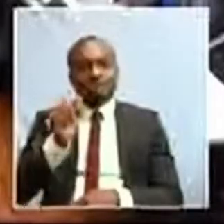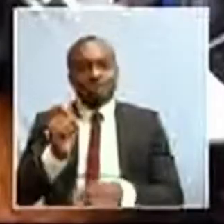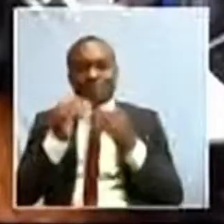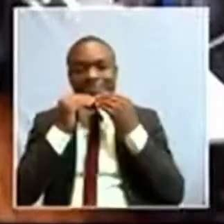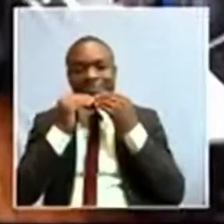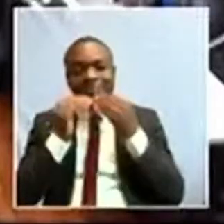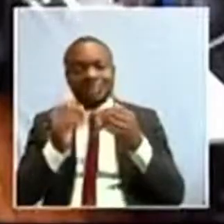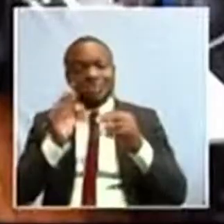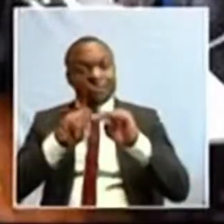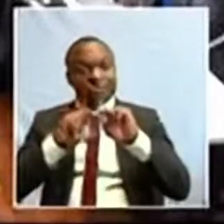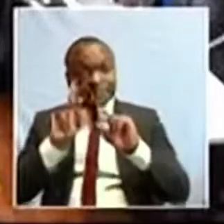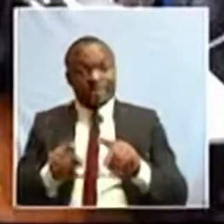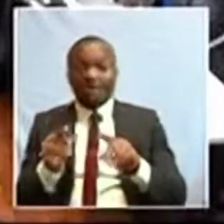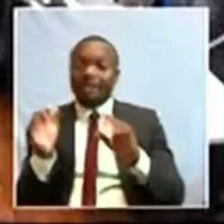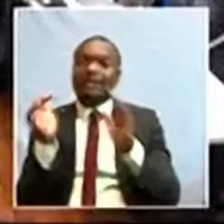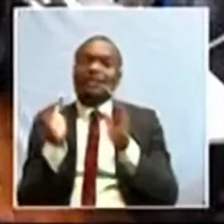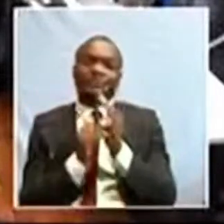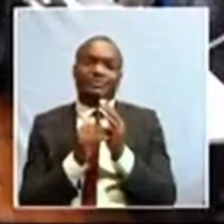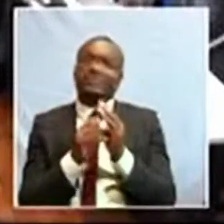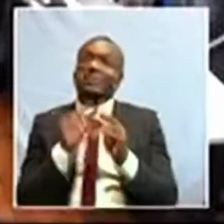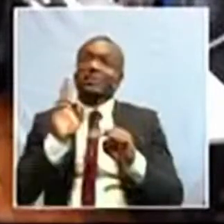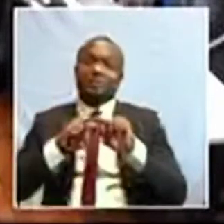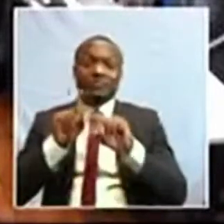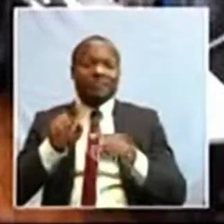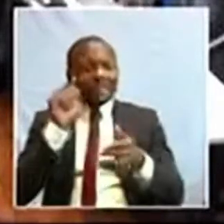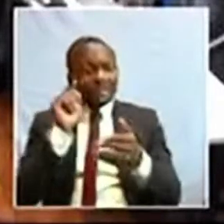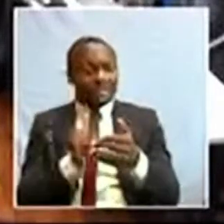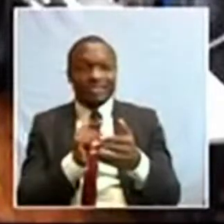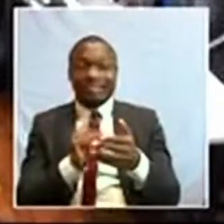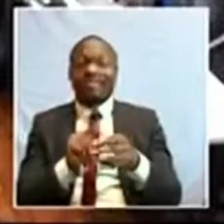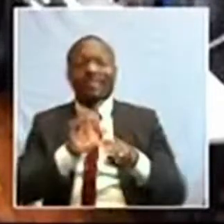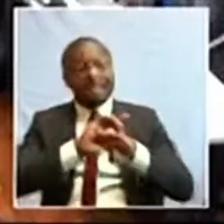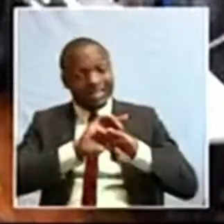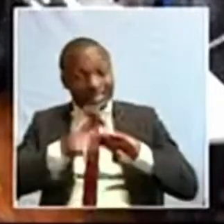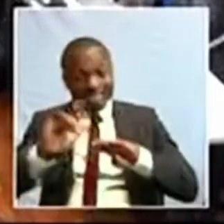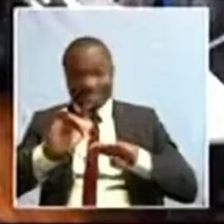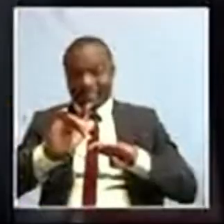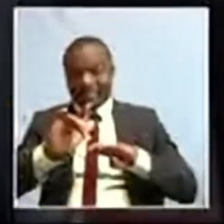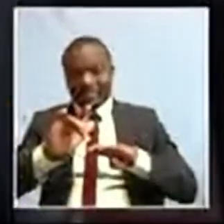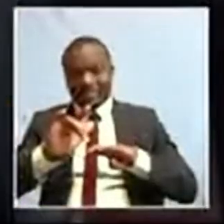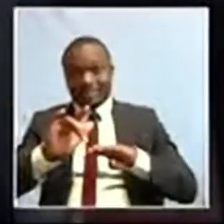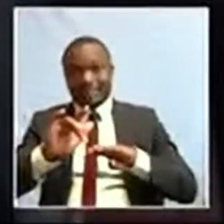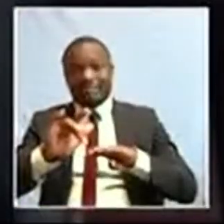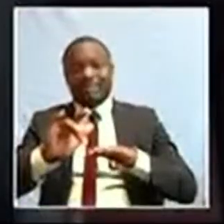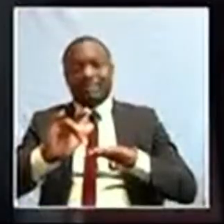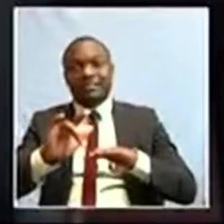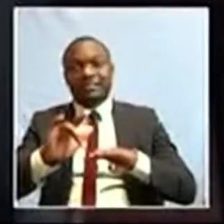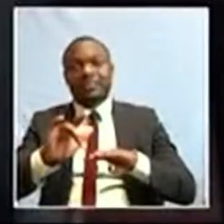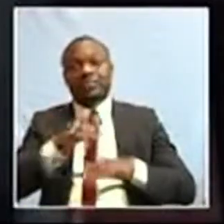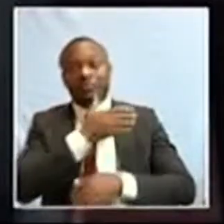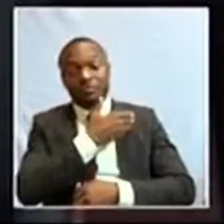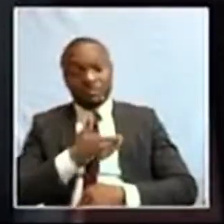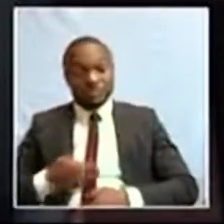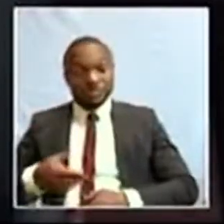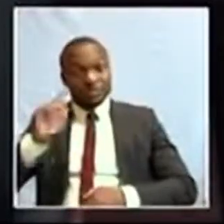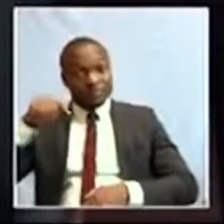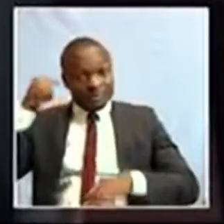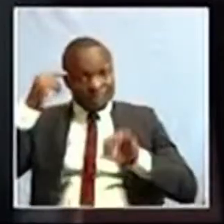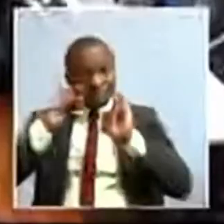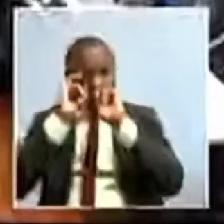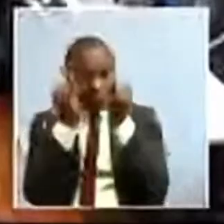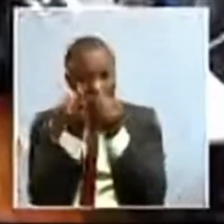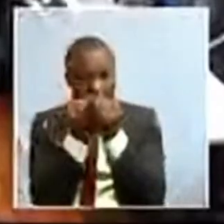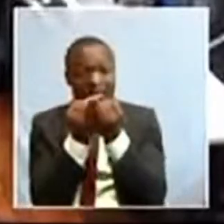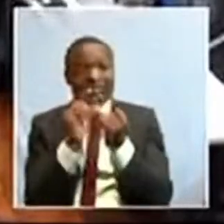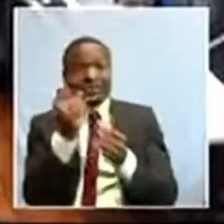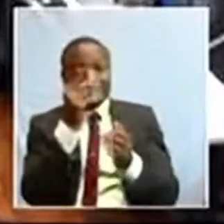Thank you, Chair. And again, Chair, this is the negligence of our government institutions. First and foremost, when